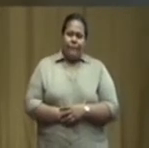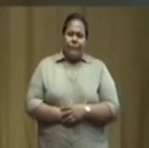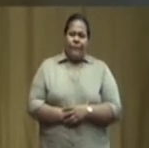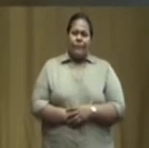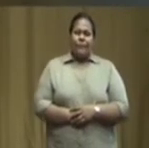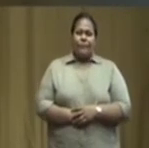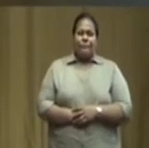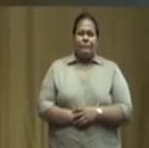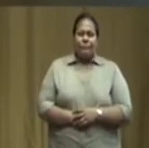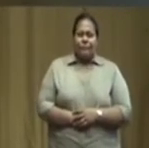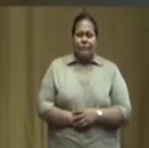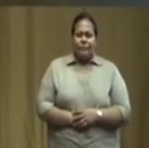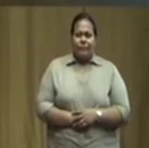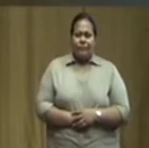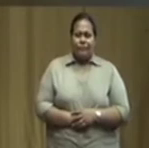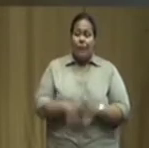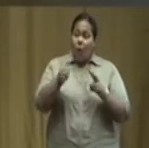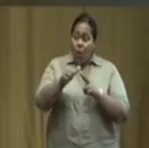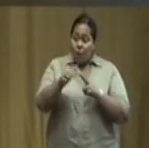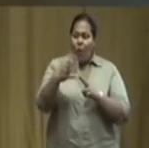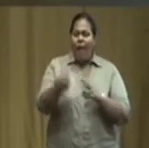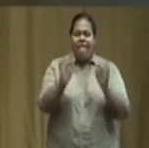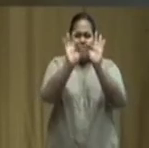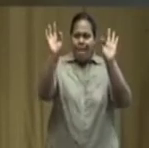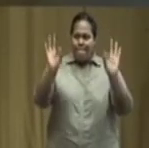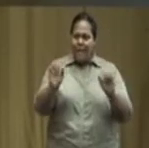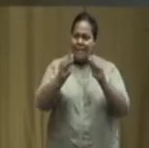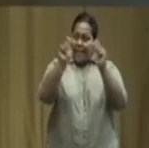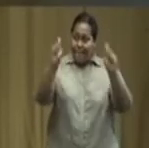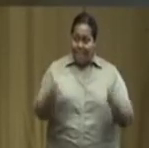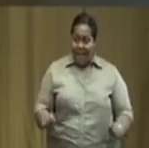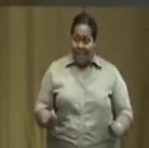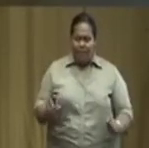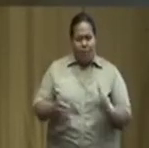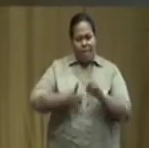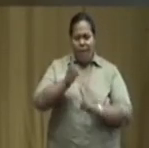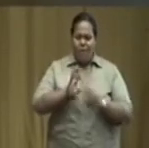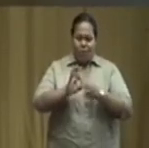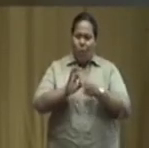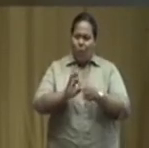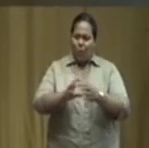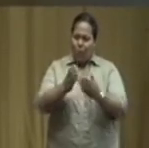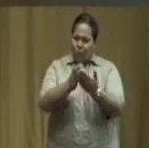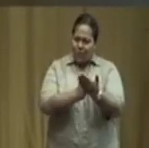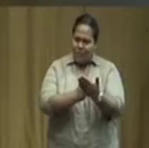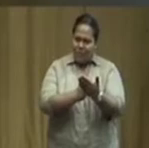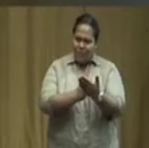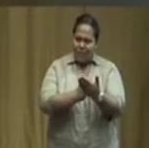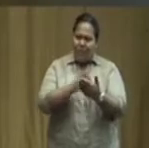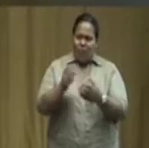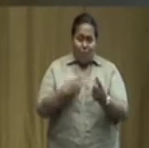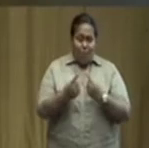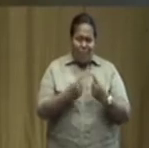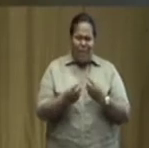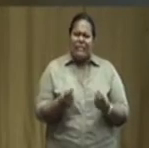It also gives accessible templates for developing your own courses, which can then be shared through this website as well. Now, the website's easy